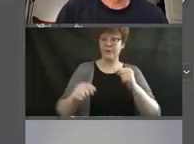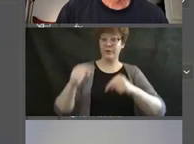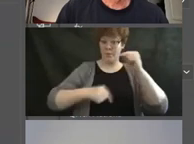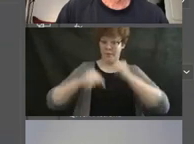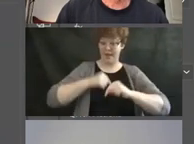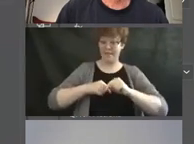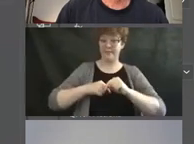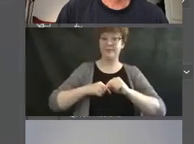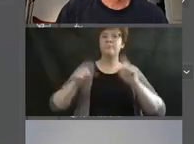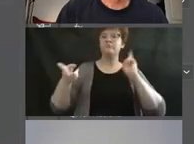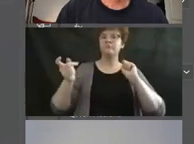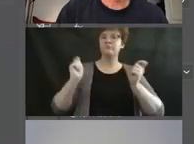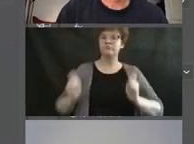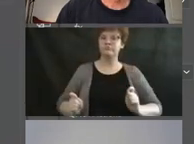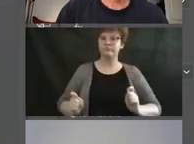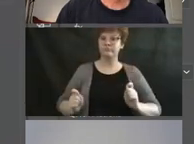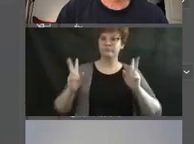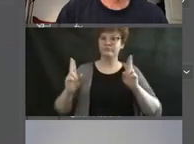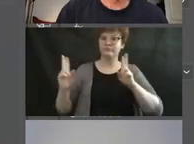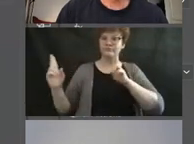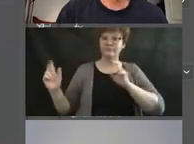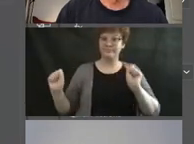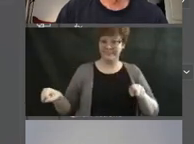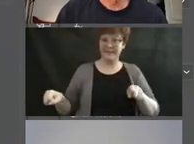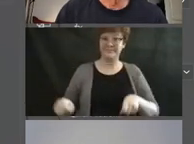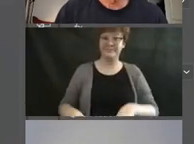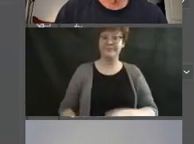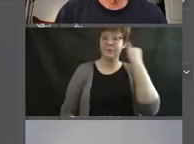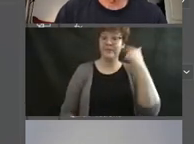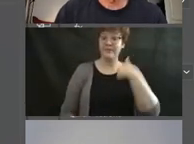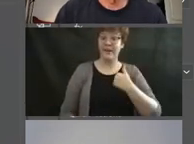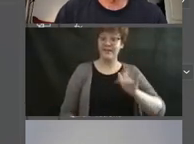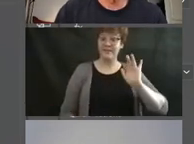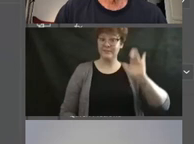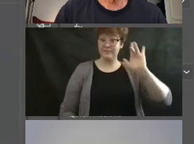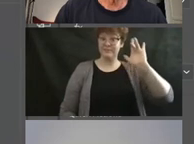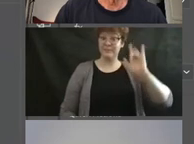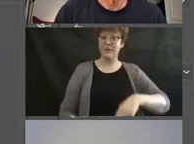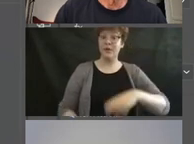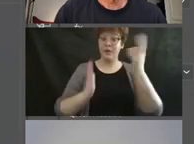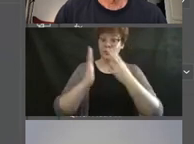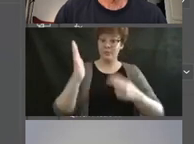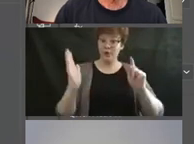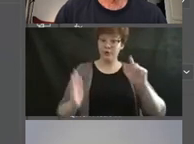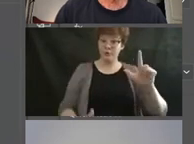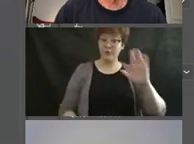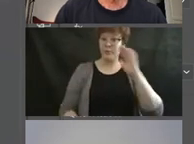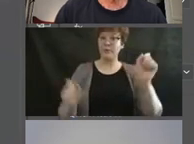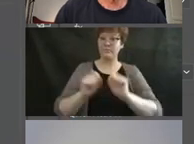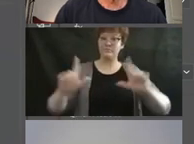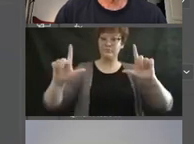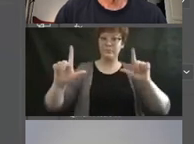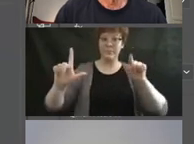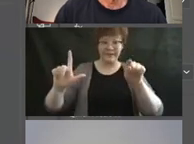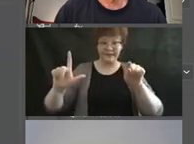You can, a variety of ways of doing this. If I double click on the brush tool, it brings this up. So you can change the width